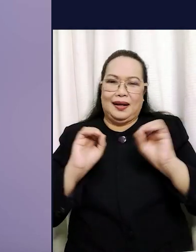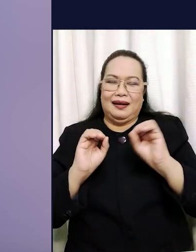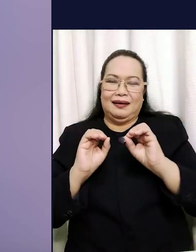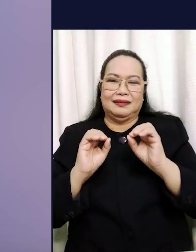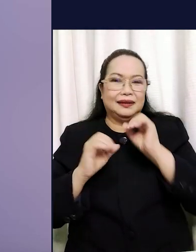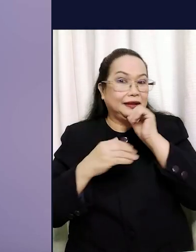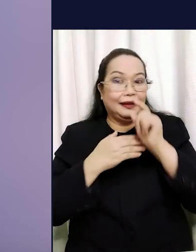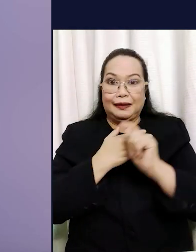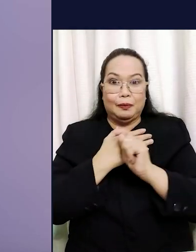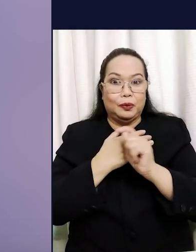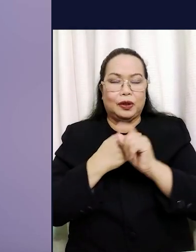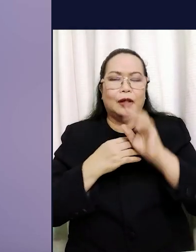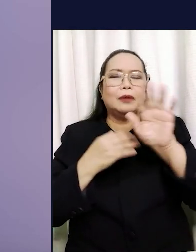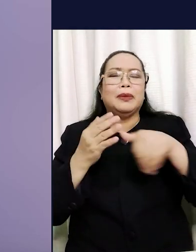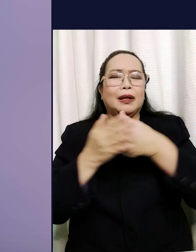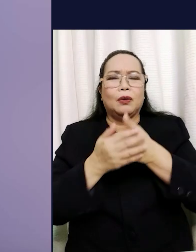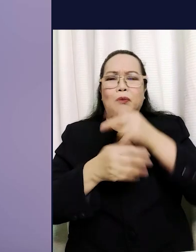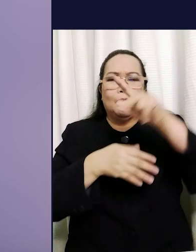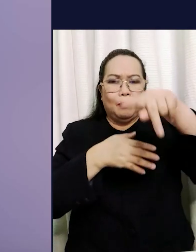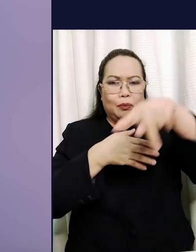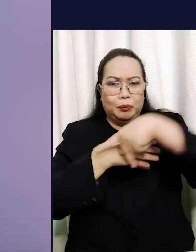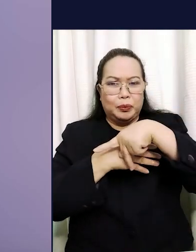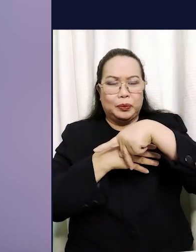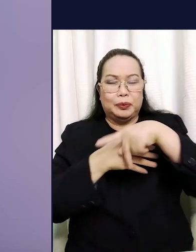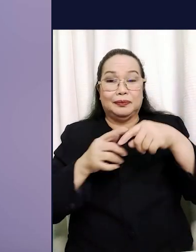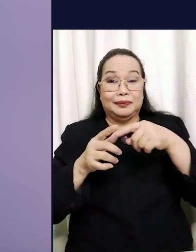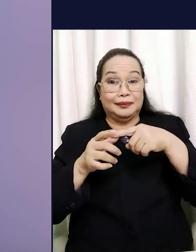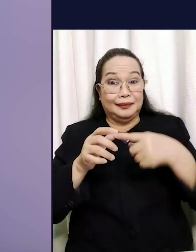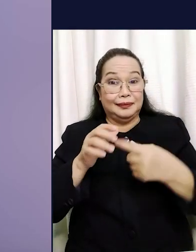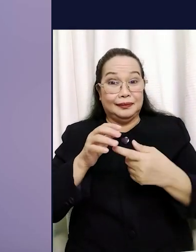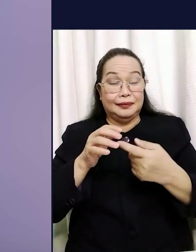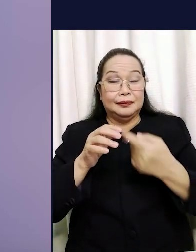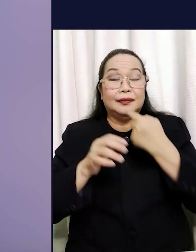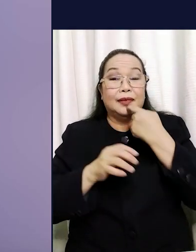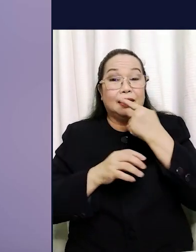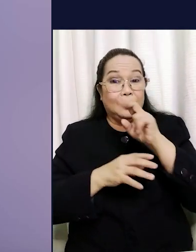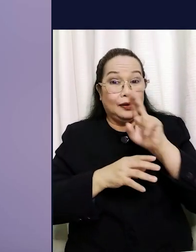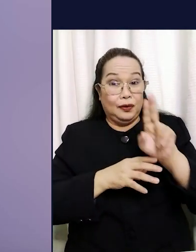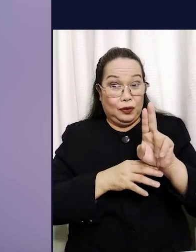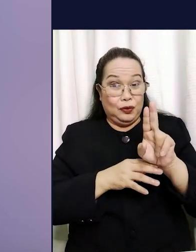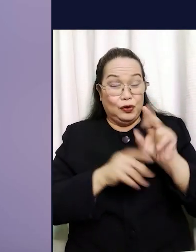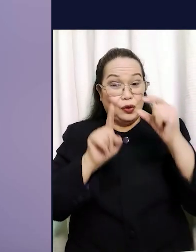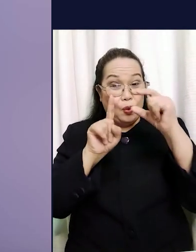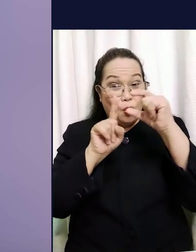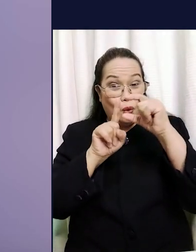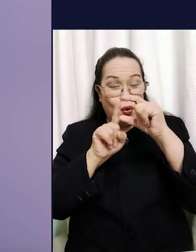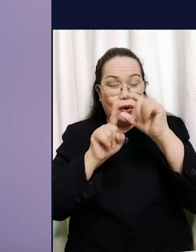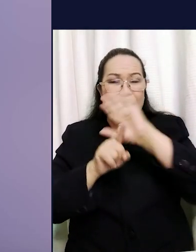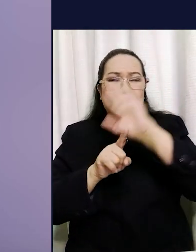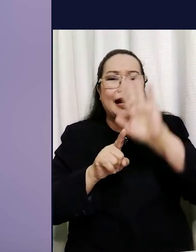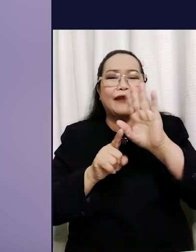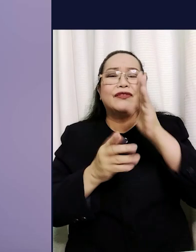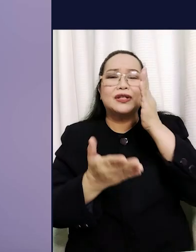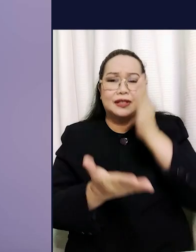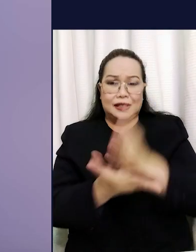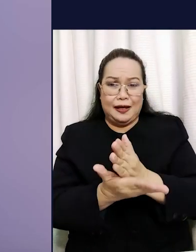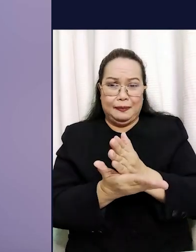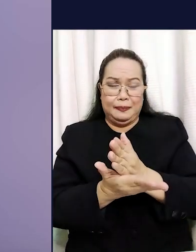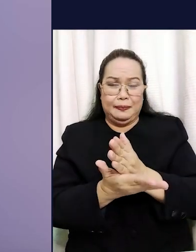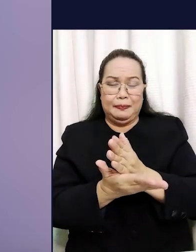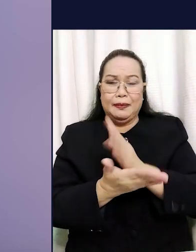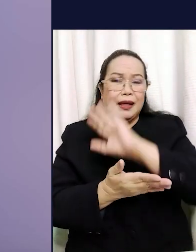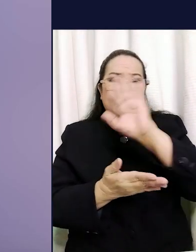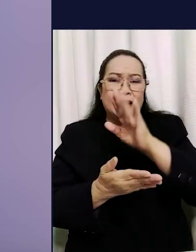salita na ginamit for never ends, for fail and will pass